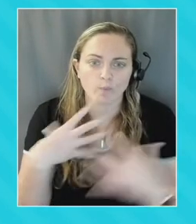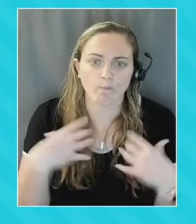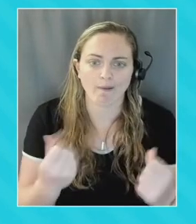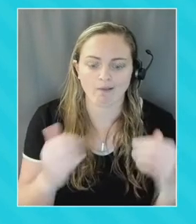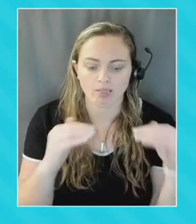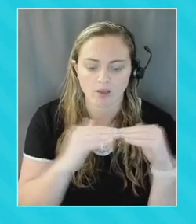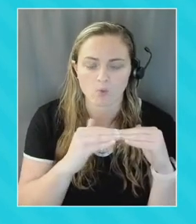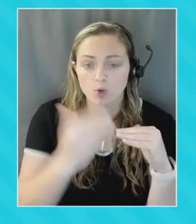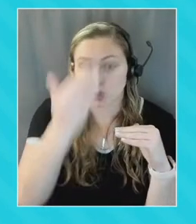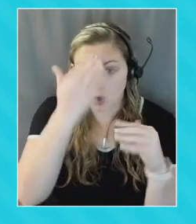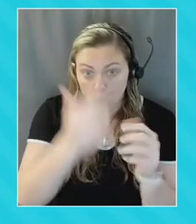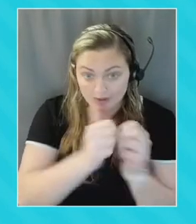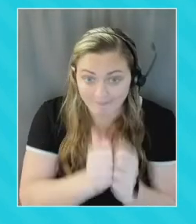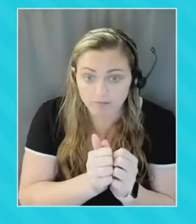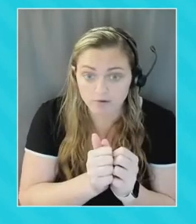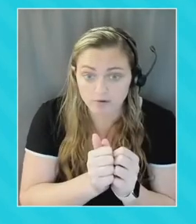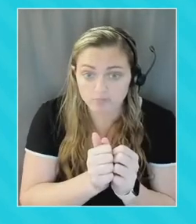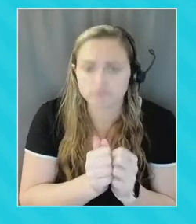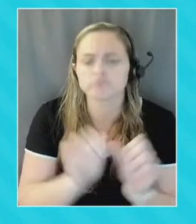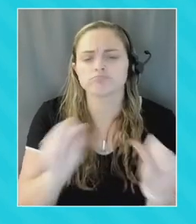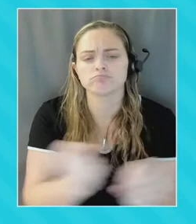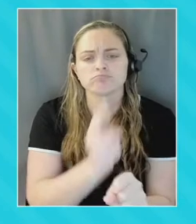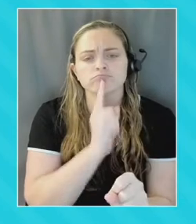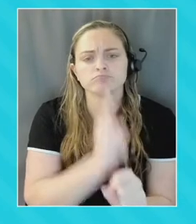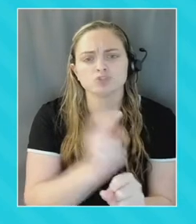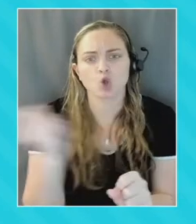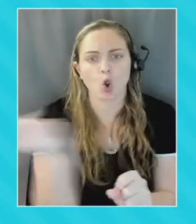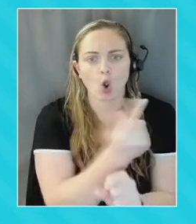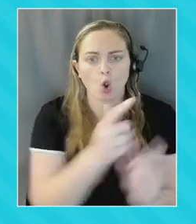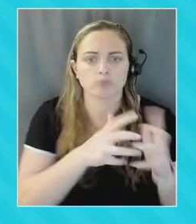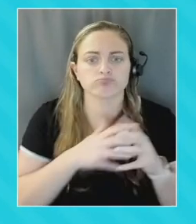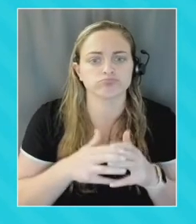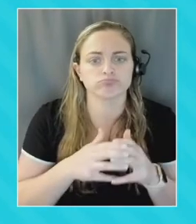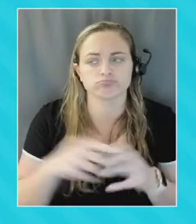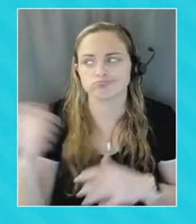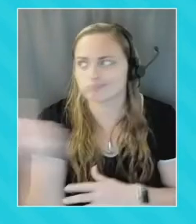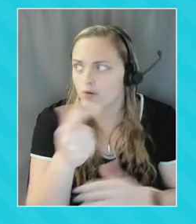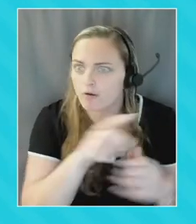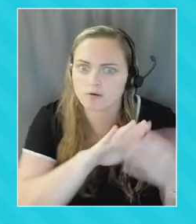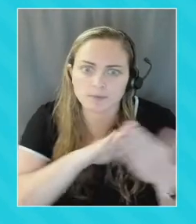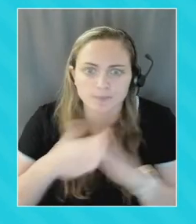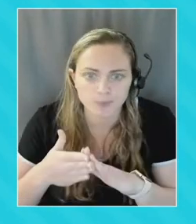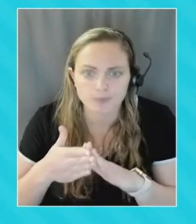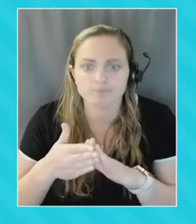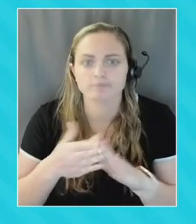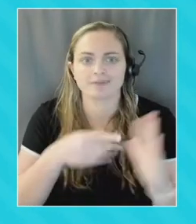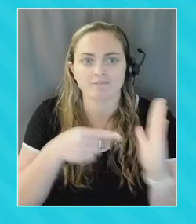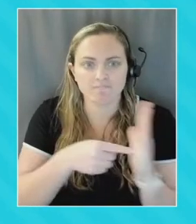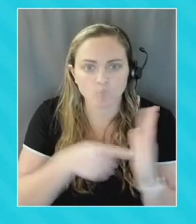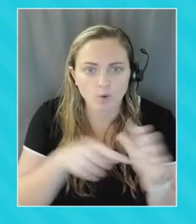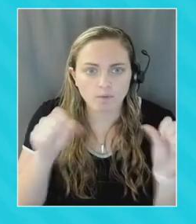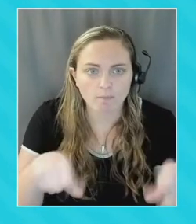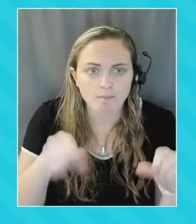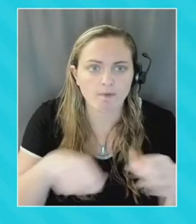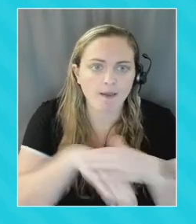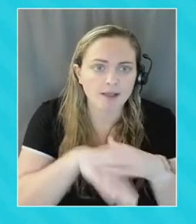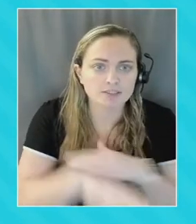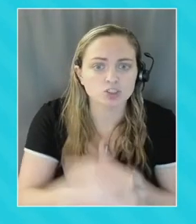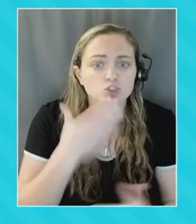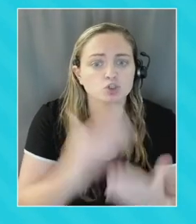together, we can make sure that every American in every zip code has affordable access to good food.